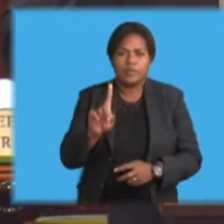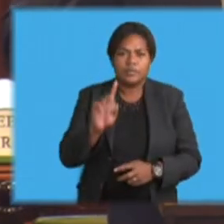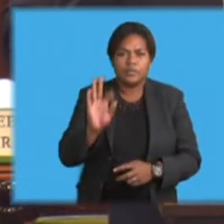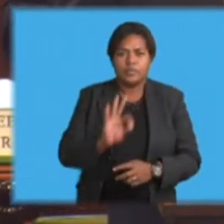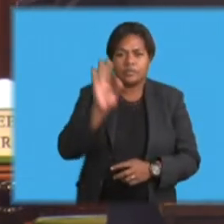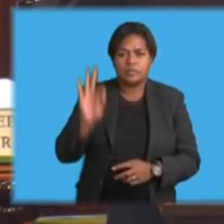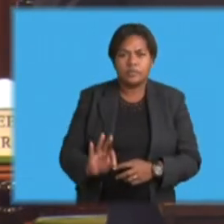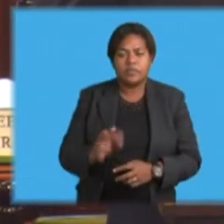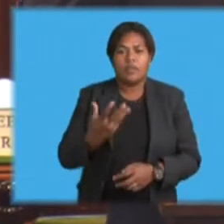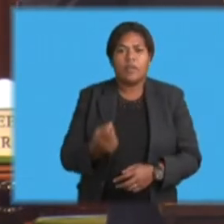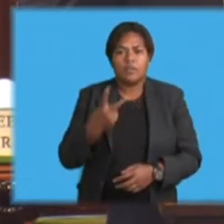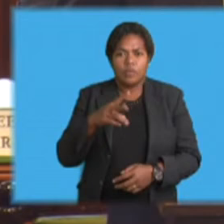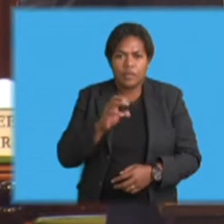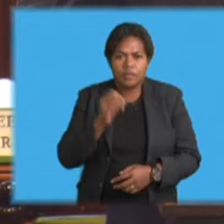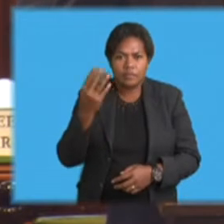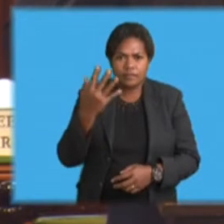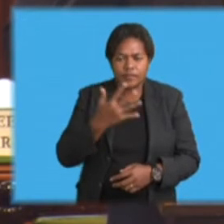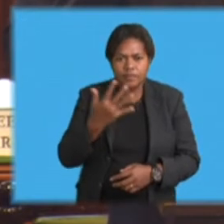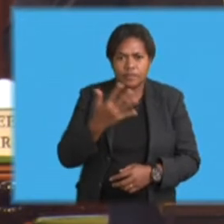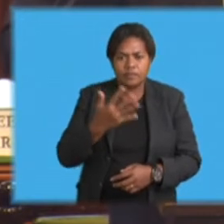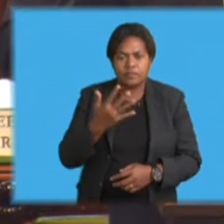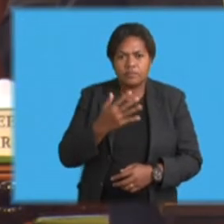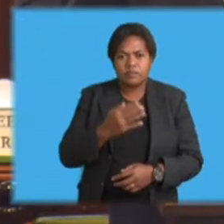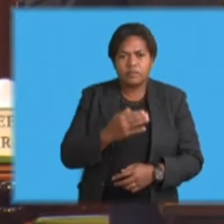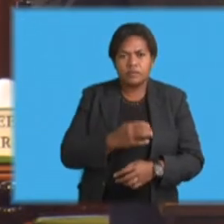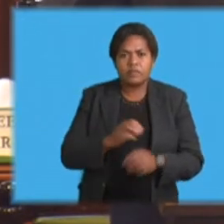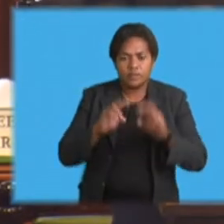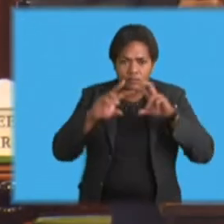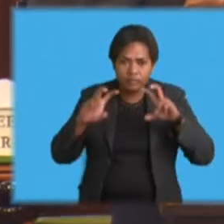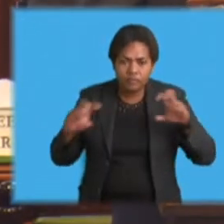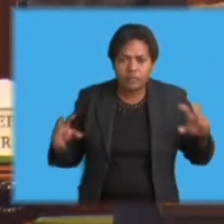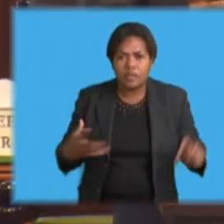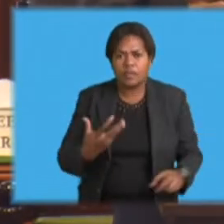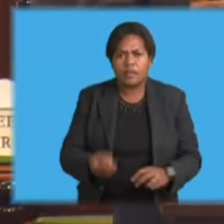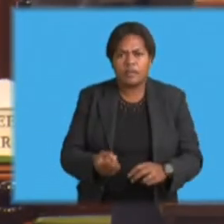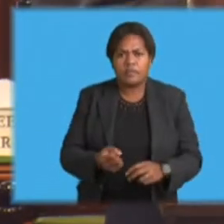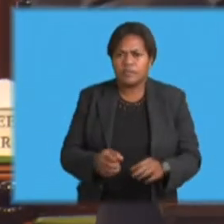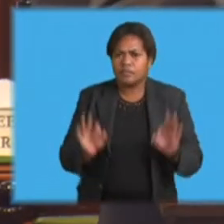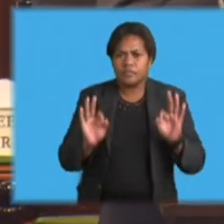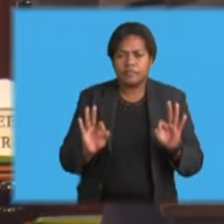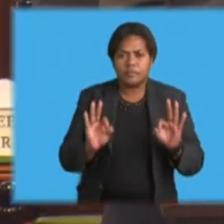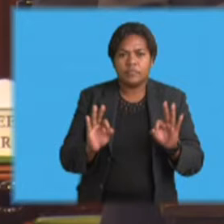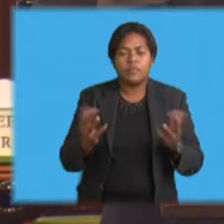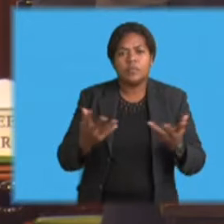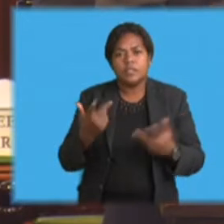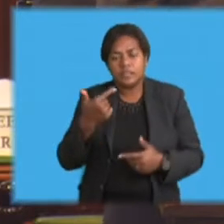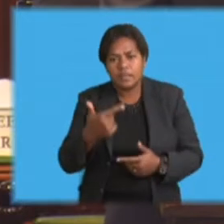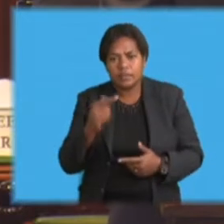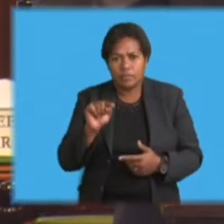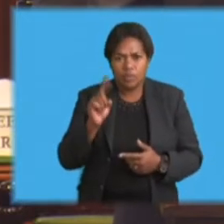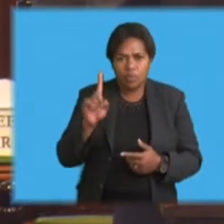had the 2015 to 2016 unemployment survey, which saw a substantive drop from 7.1%